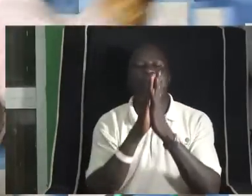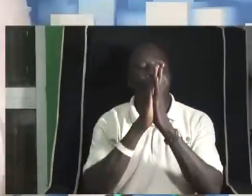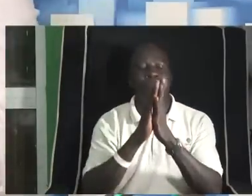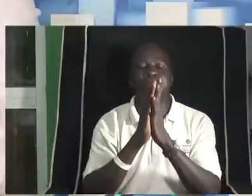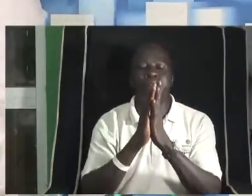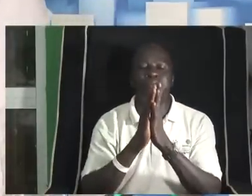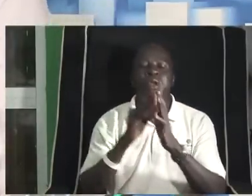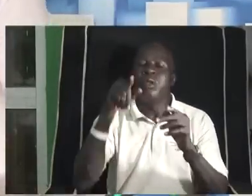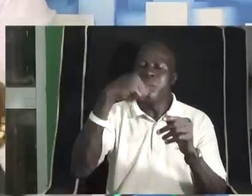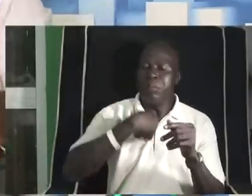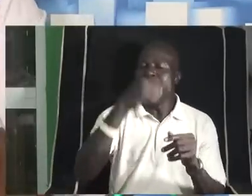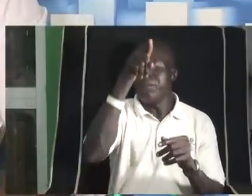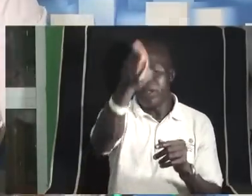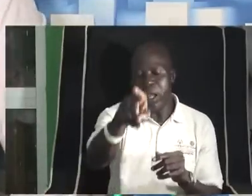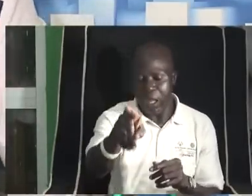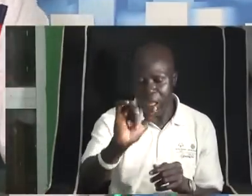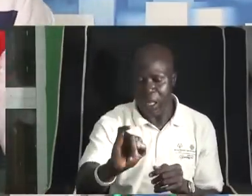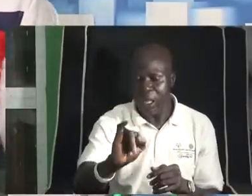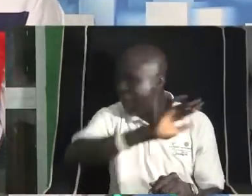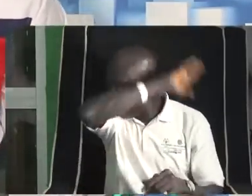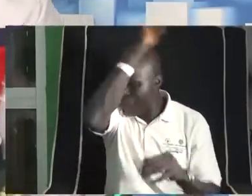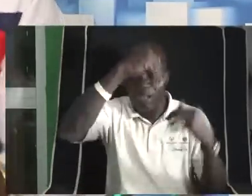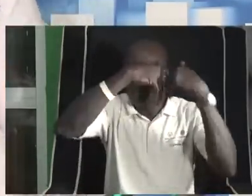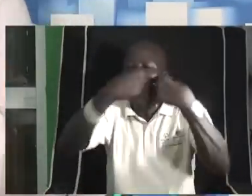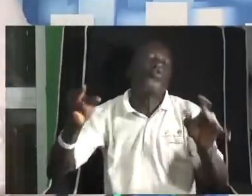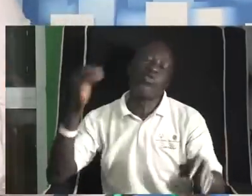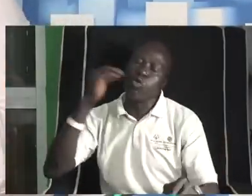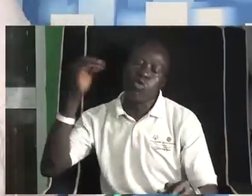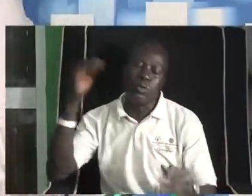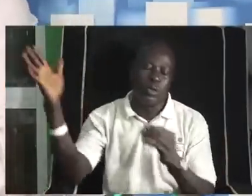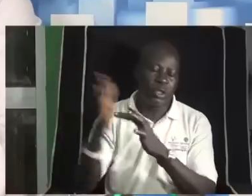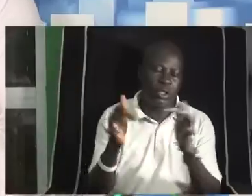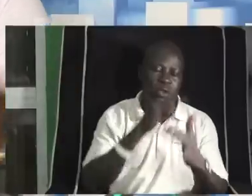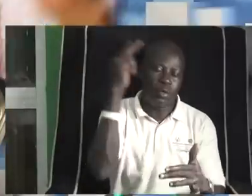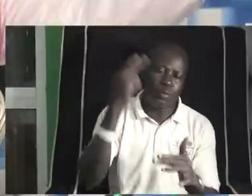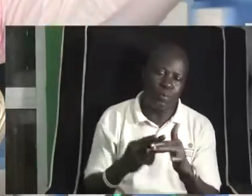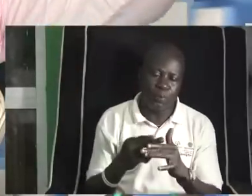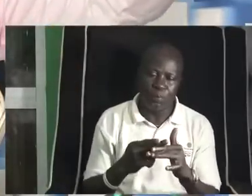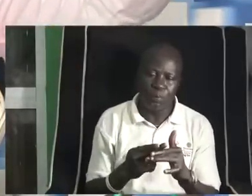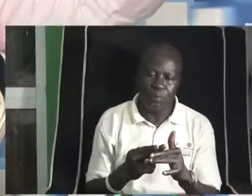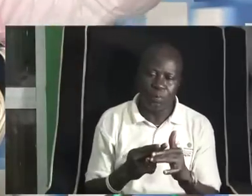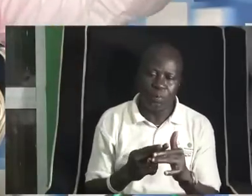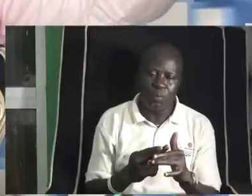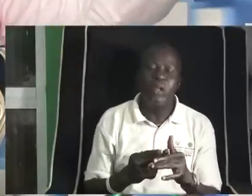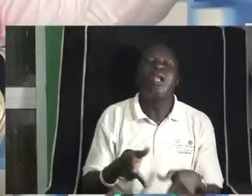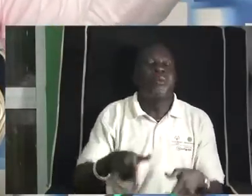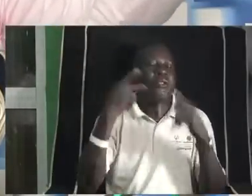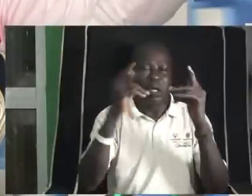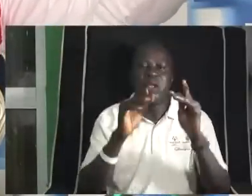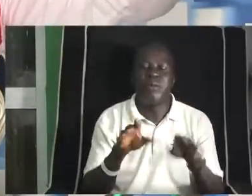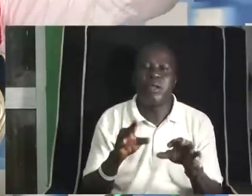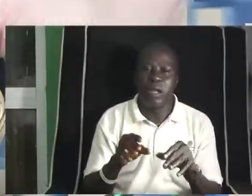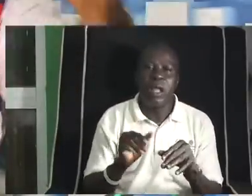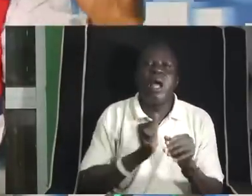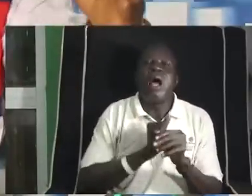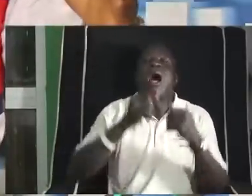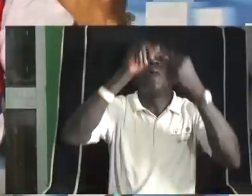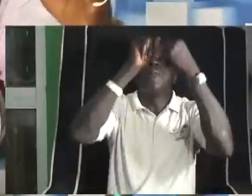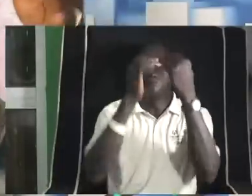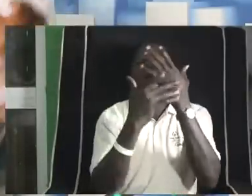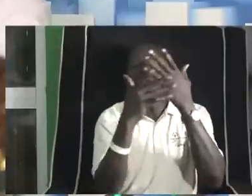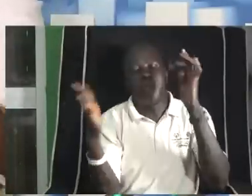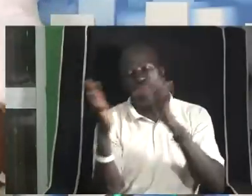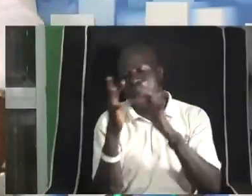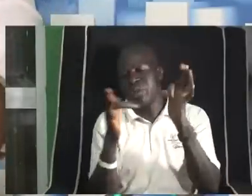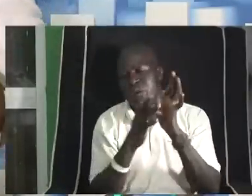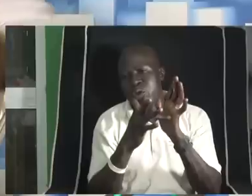I pray. Emi ati wo. You are now. A o ni so ile nu. Amen. We not miss home. Let bless our God. Let me sanctify your soul. Ora je Jesus sinu. Send the blood